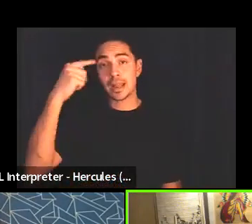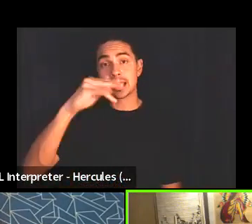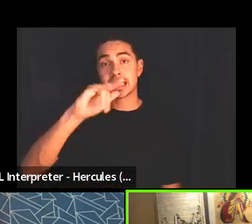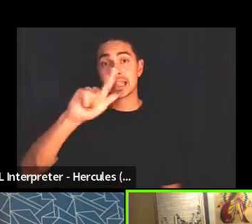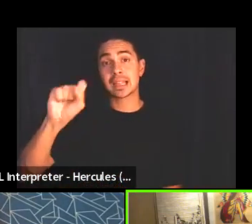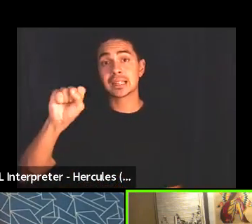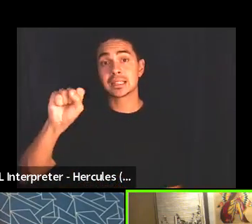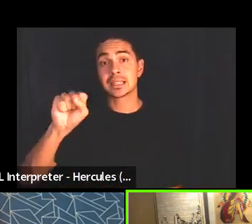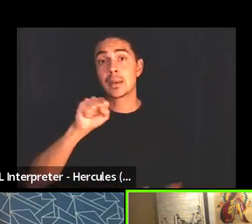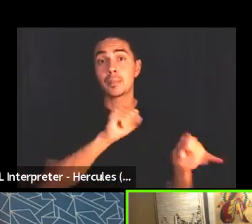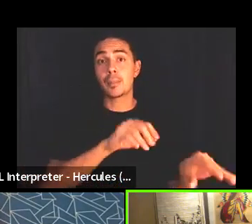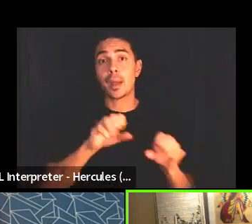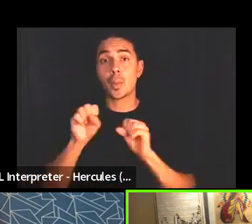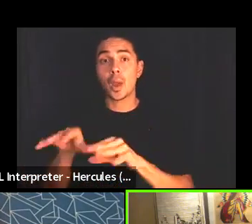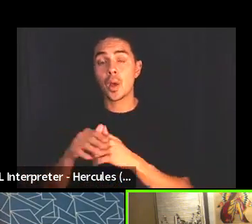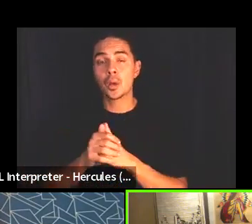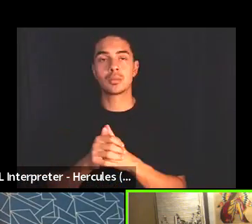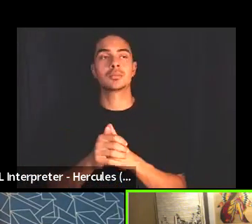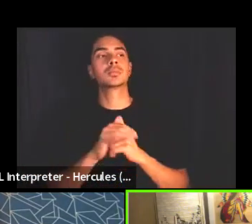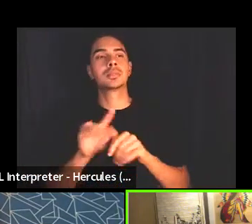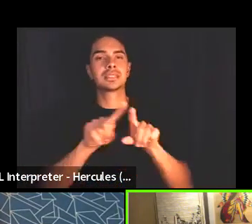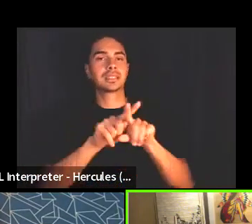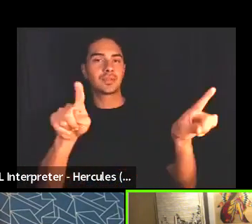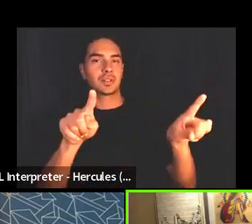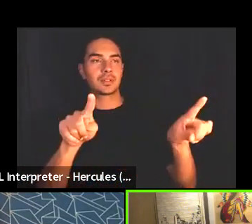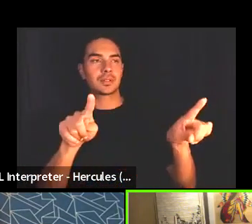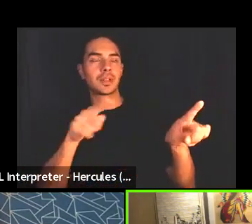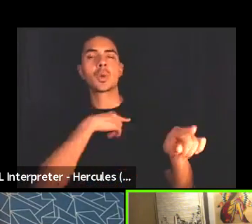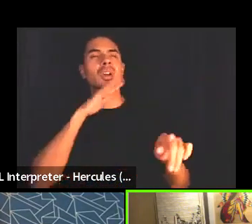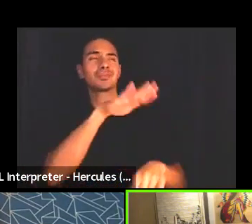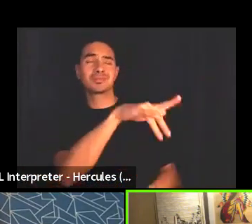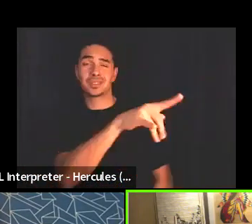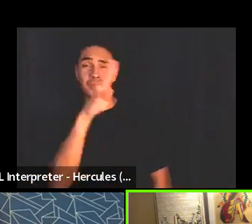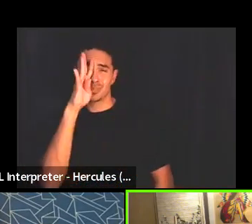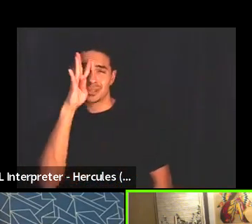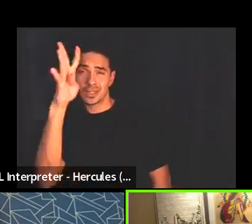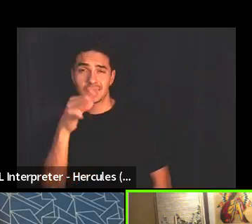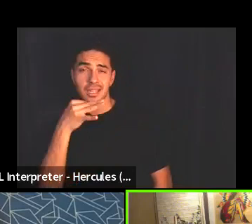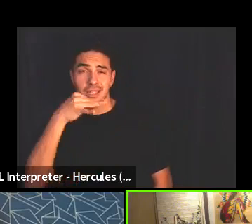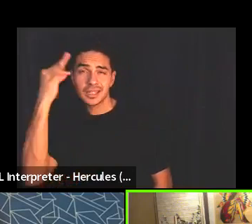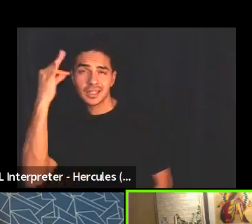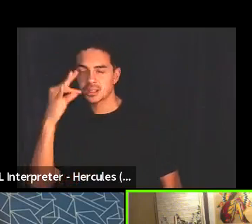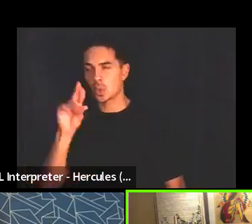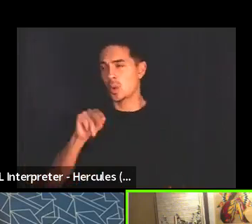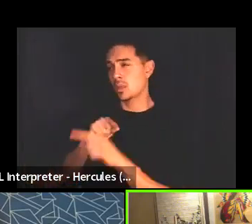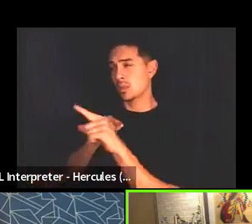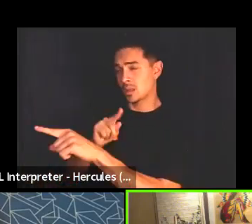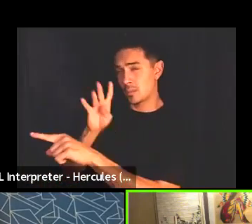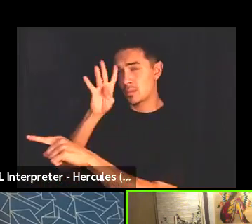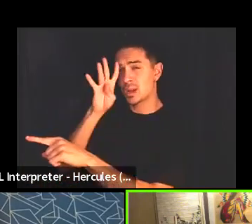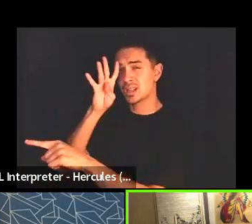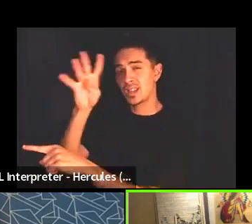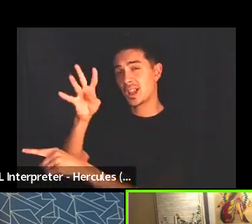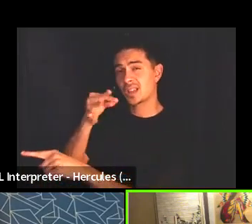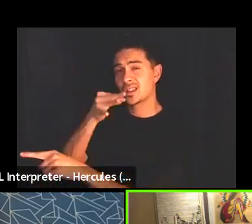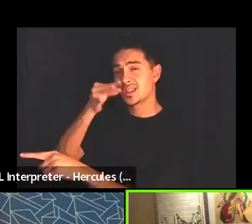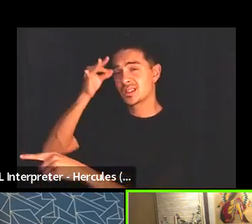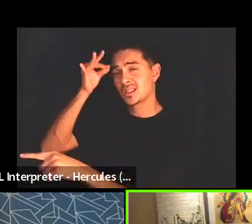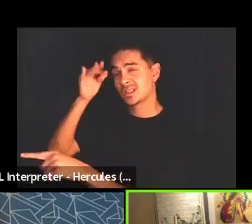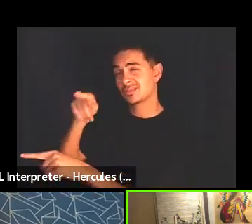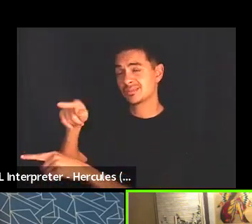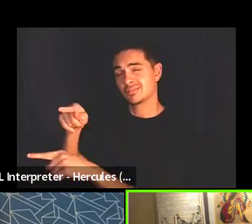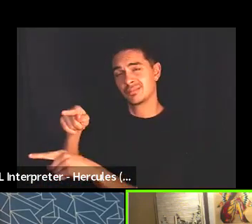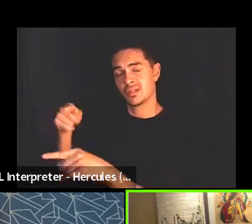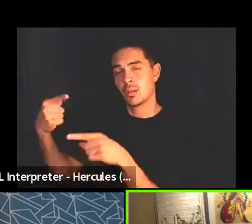this lateral oppression happens in our communities, but then if that happens, it is going